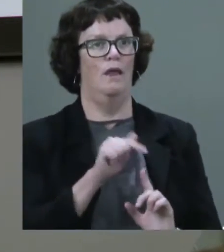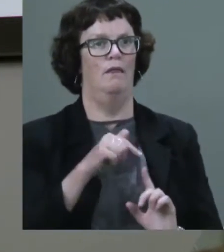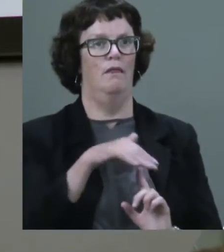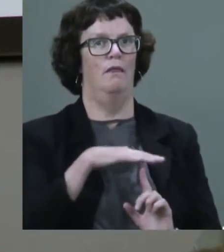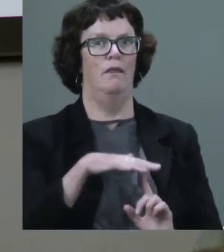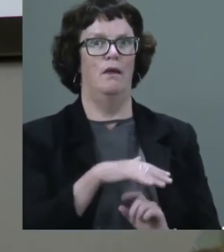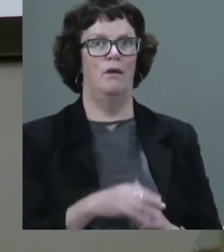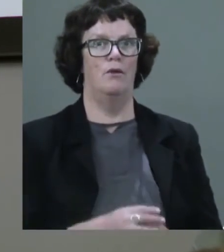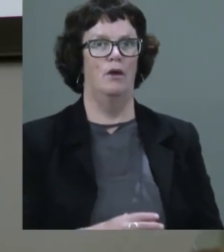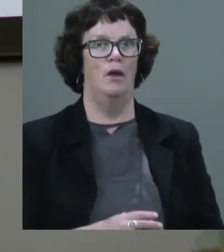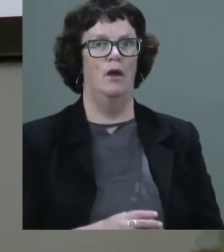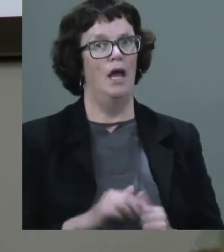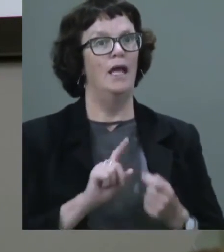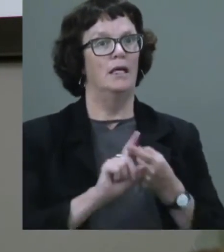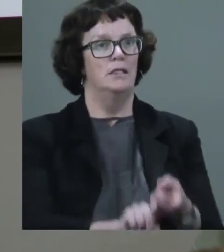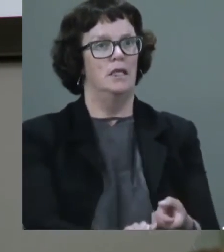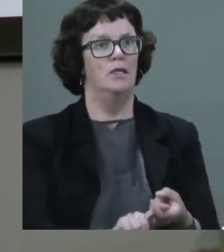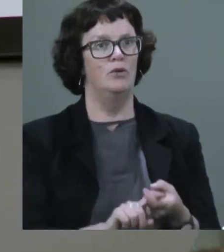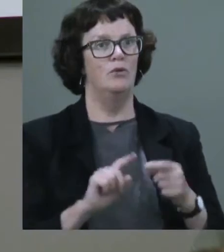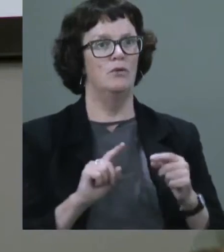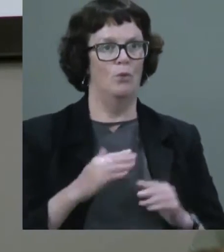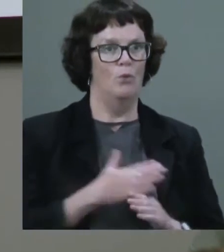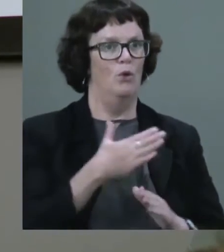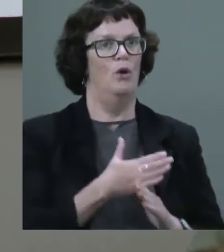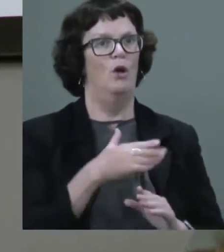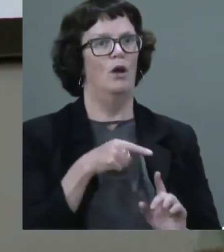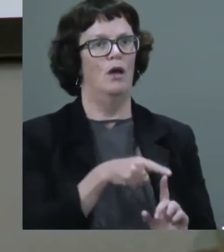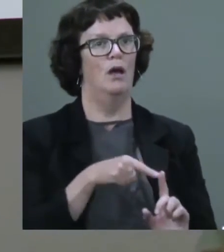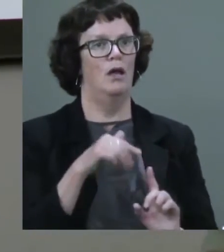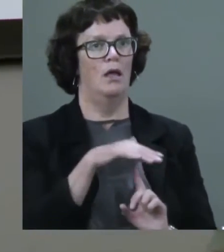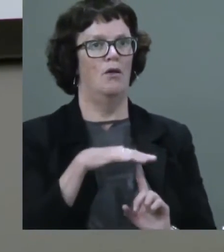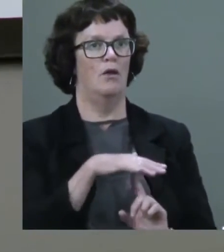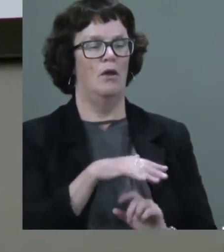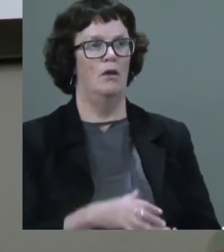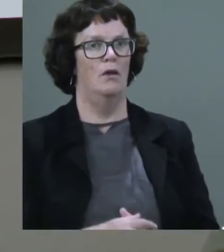space and continues to do work in the space.